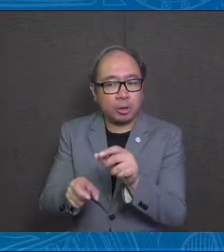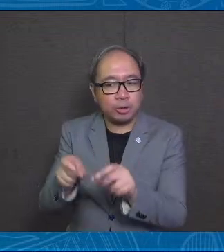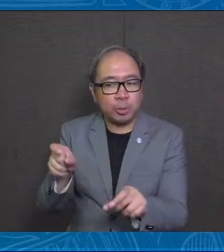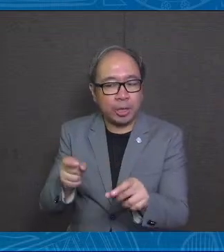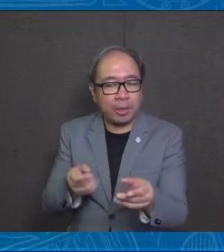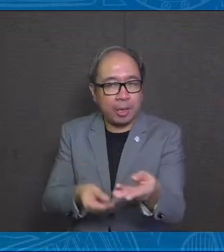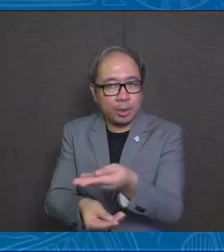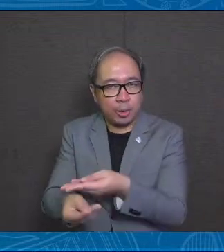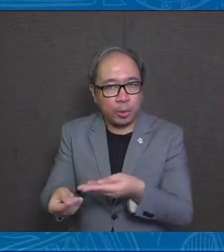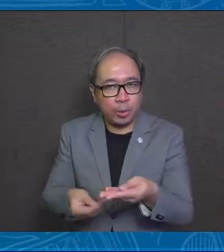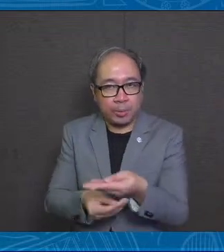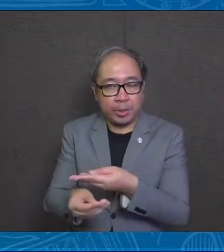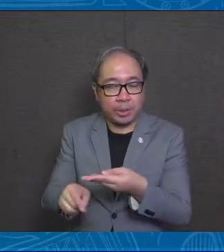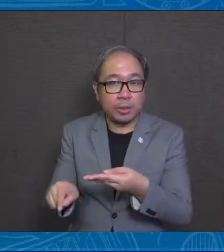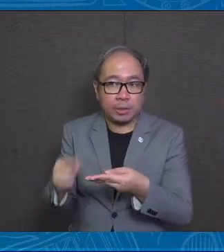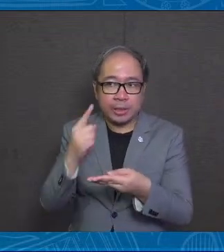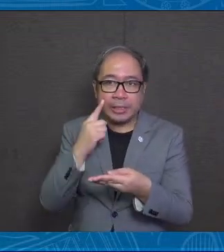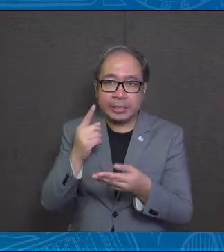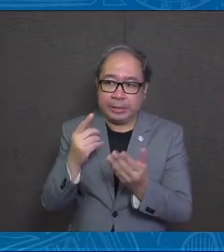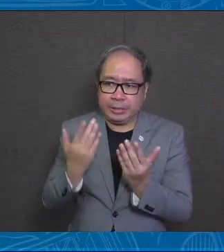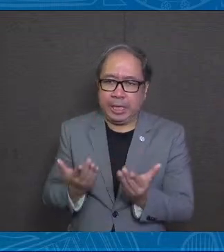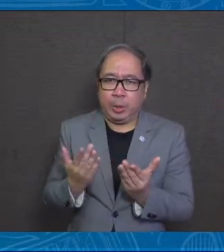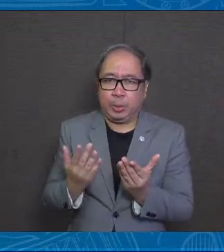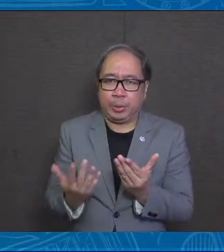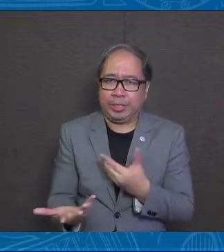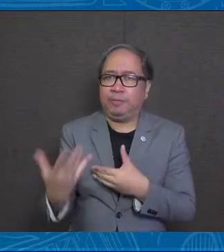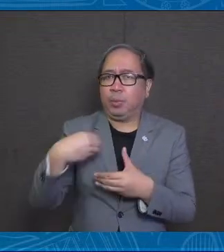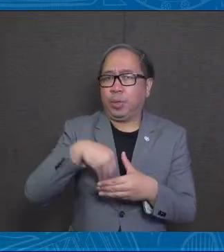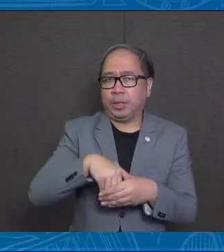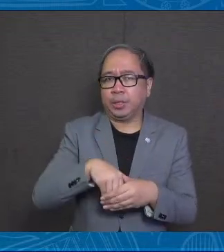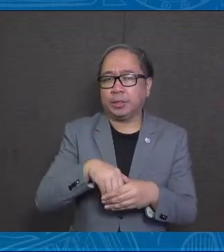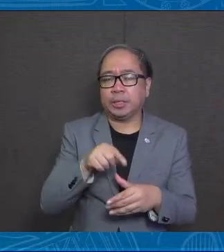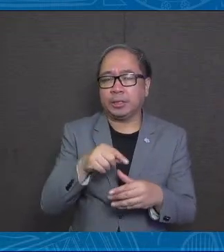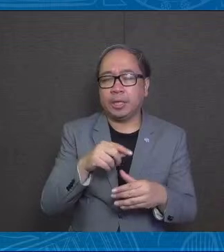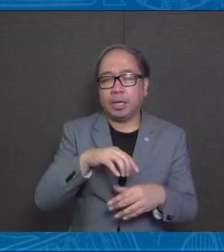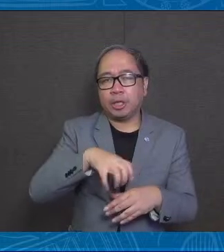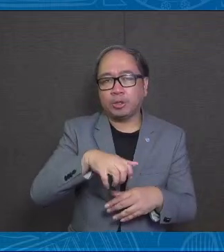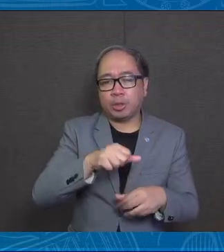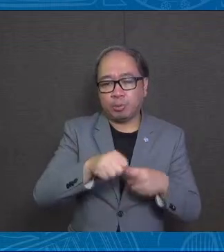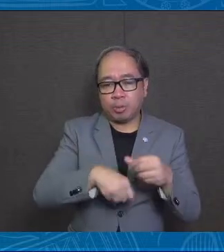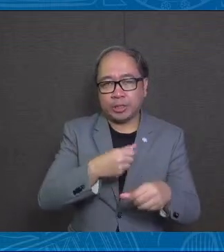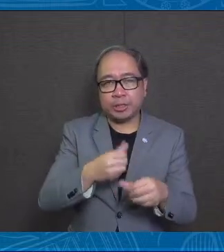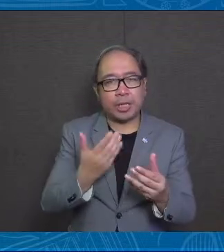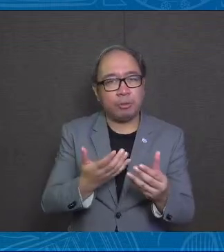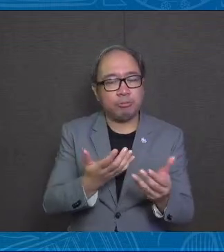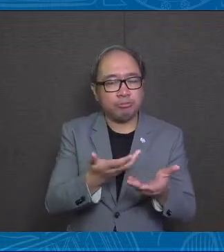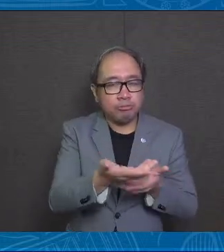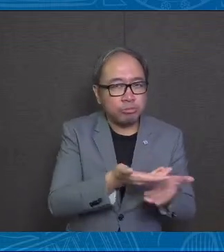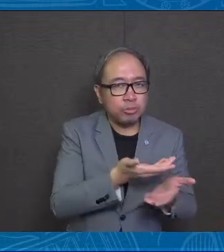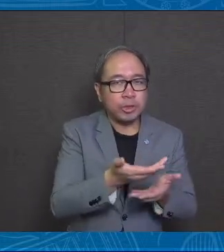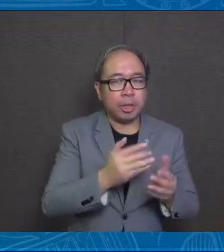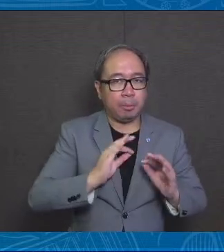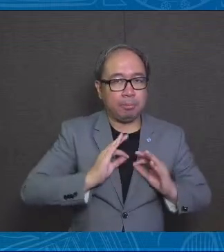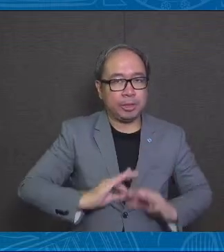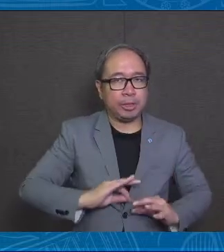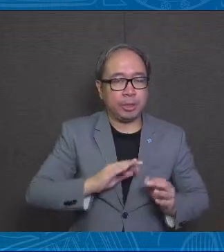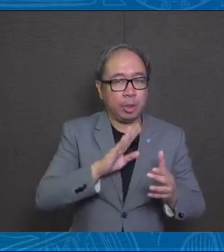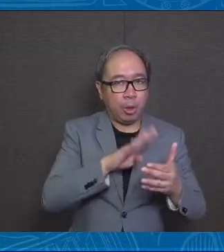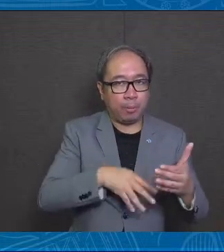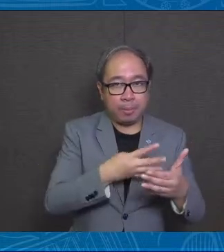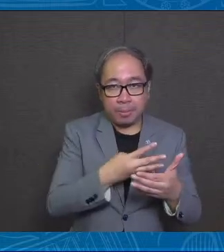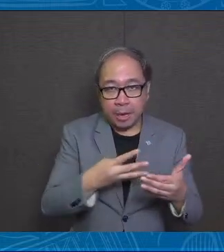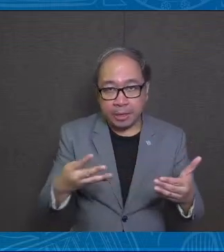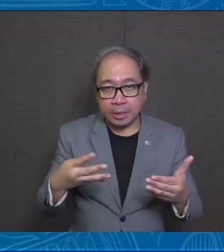as much as possible in our planning process by working with Ministry of Planning and Investment on the